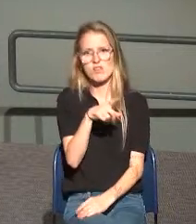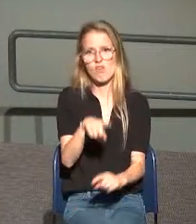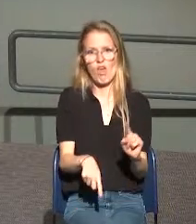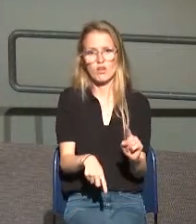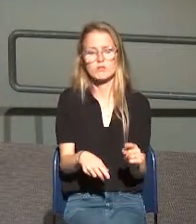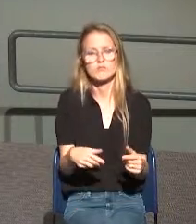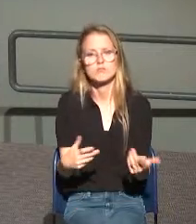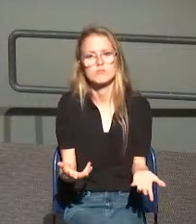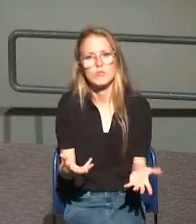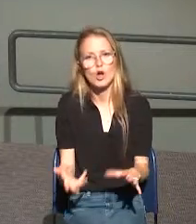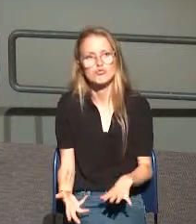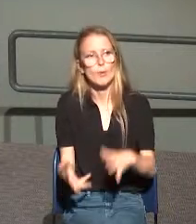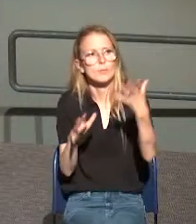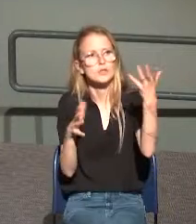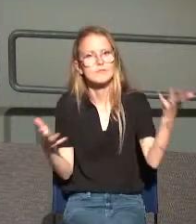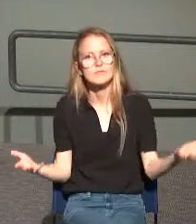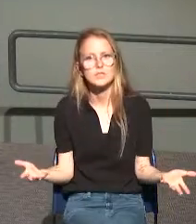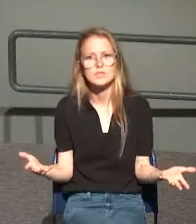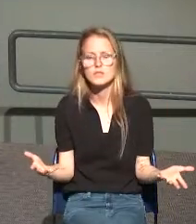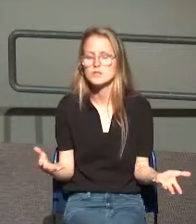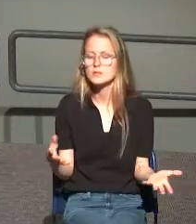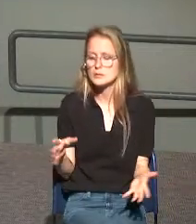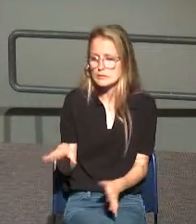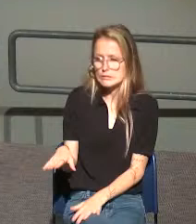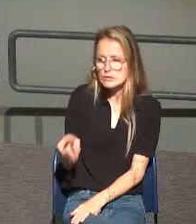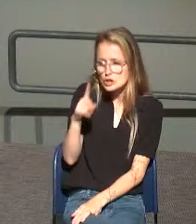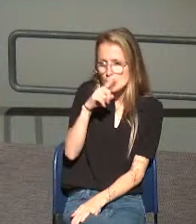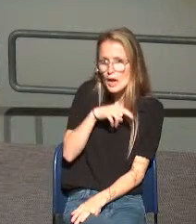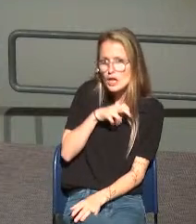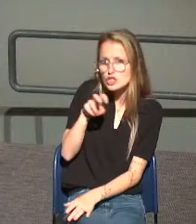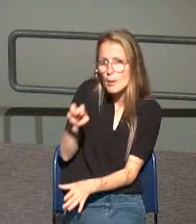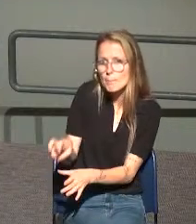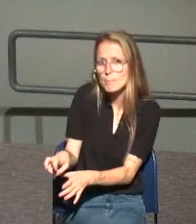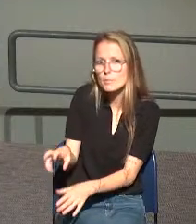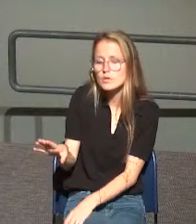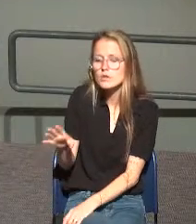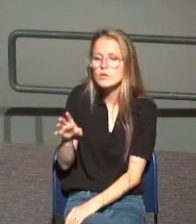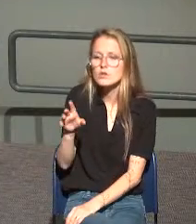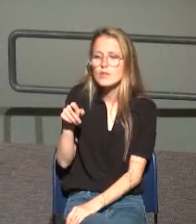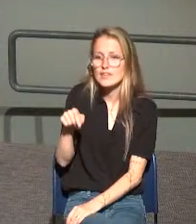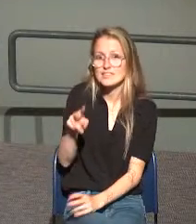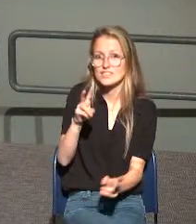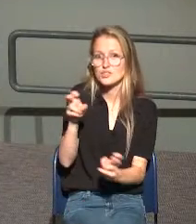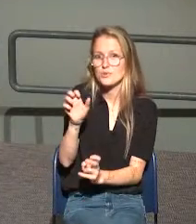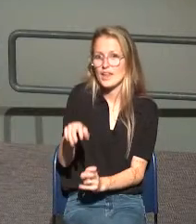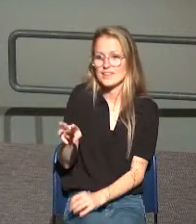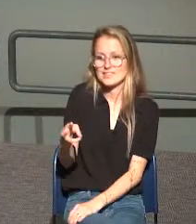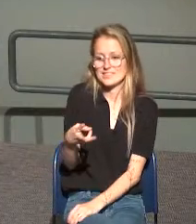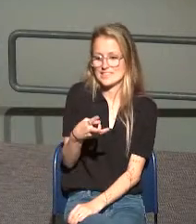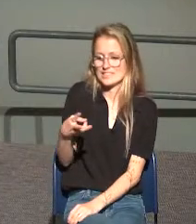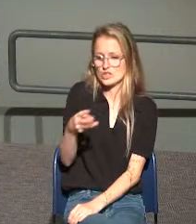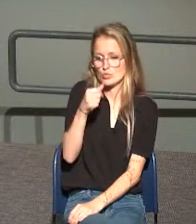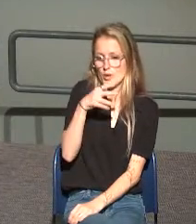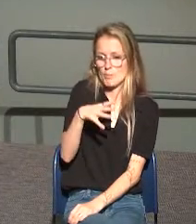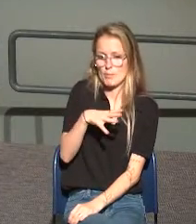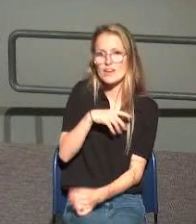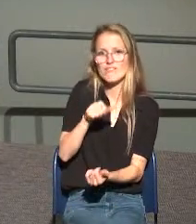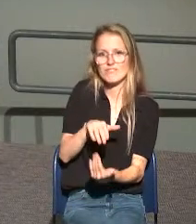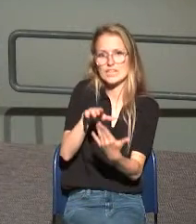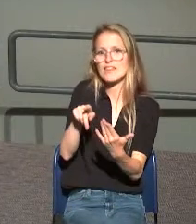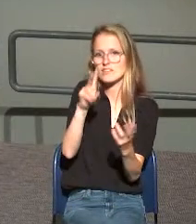very disruptive, yeah. Can I jump in a little bit? Please. This is an issue that the 6 pioneering women in my book